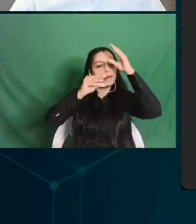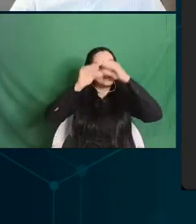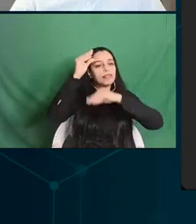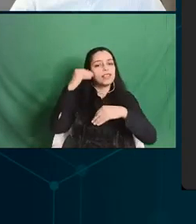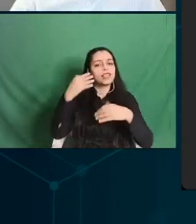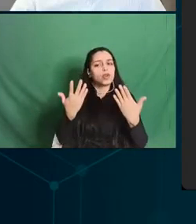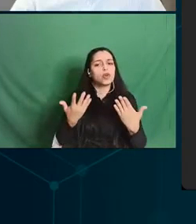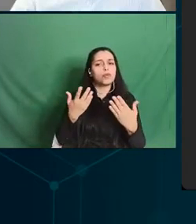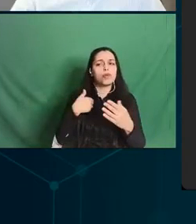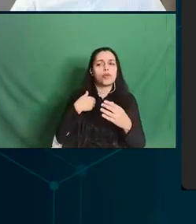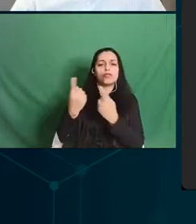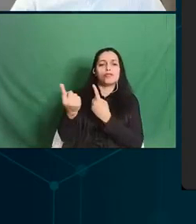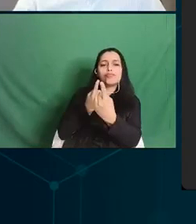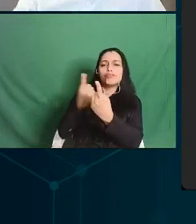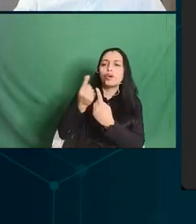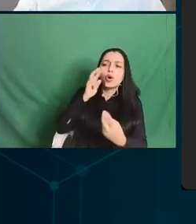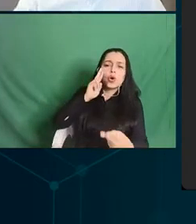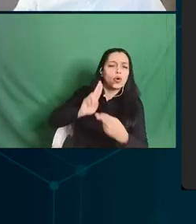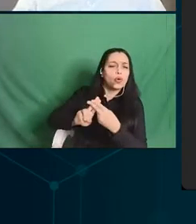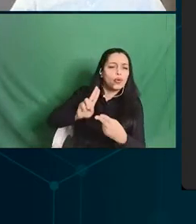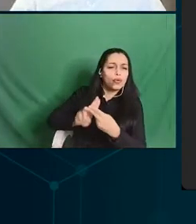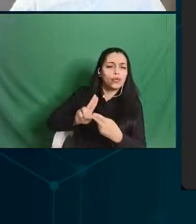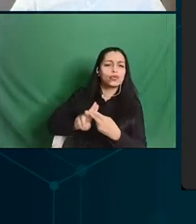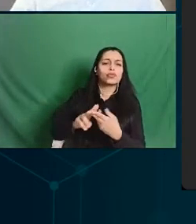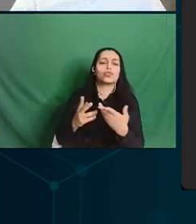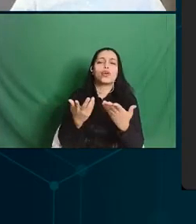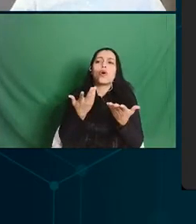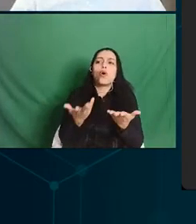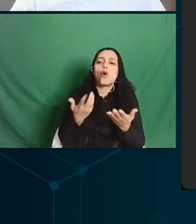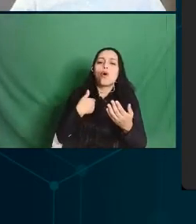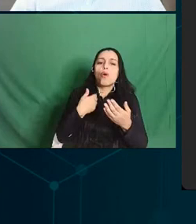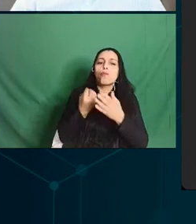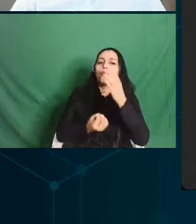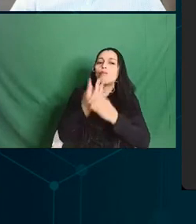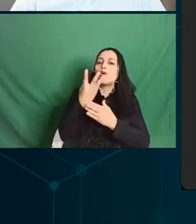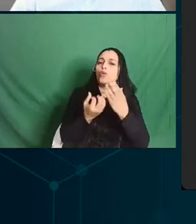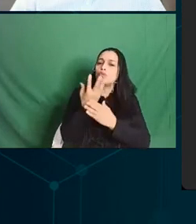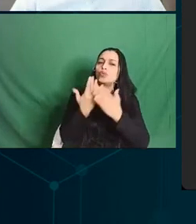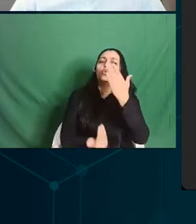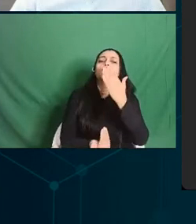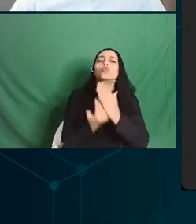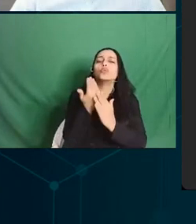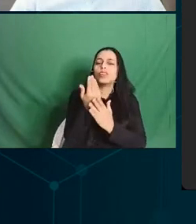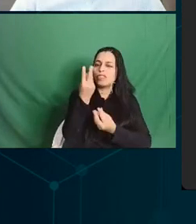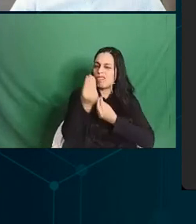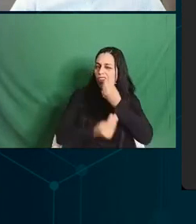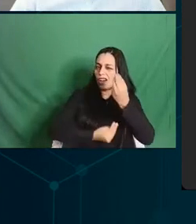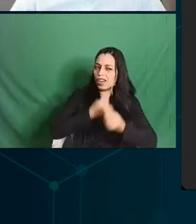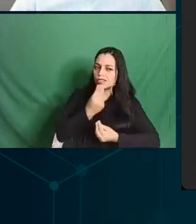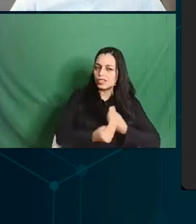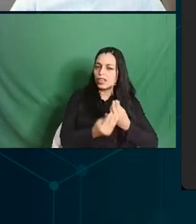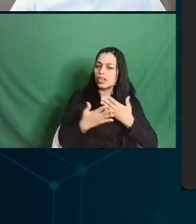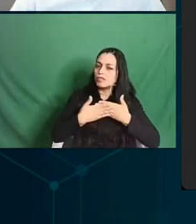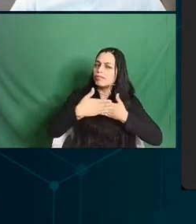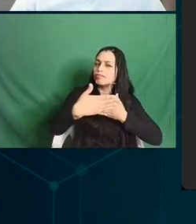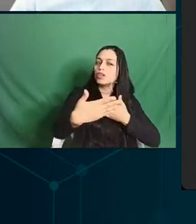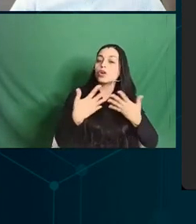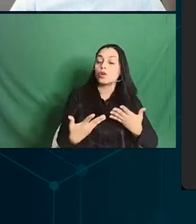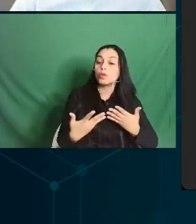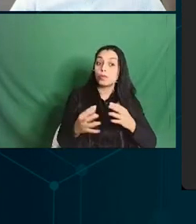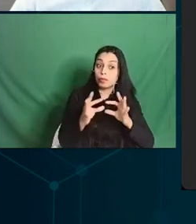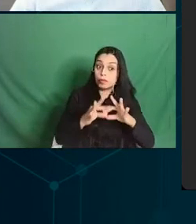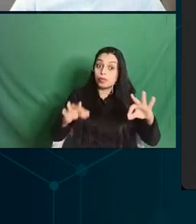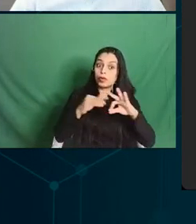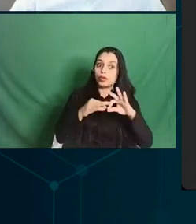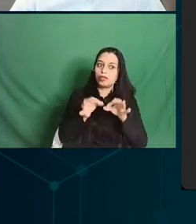can learn faster than your competition, you're home and dry. So don't just think of it as the product itself,